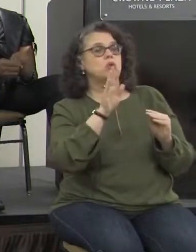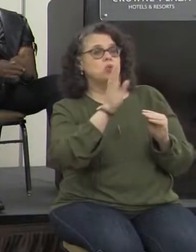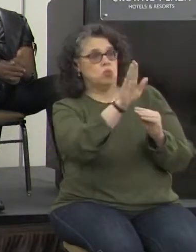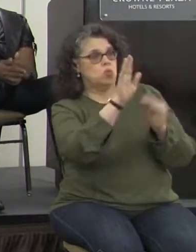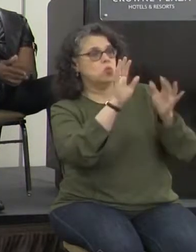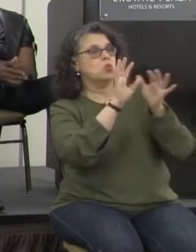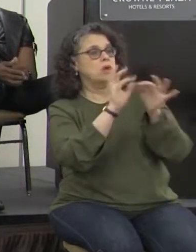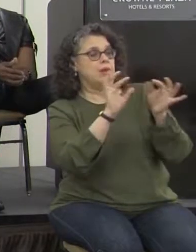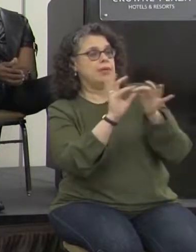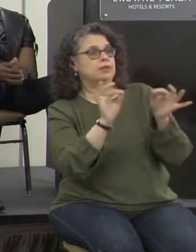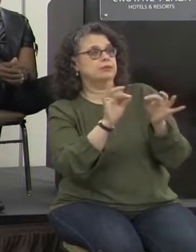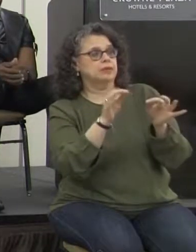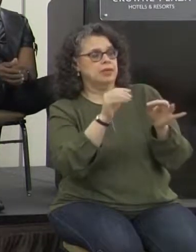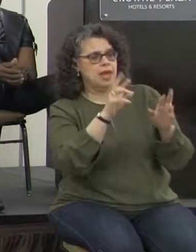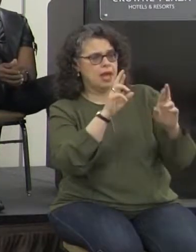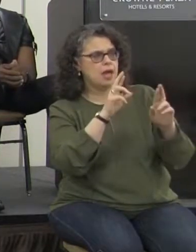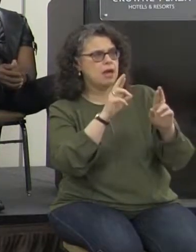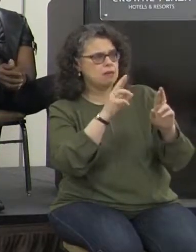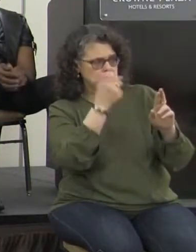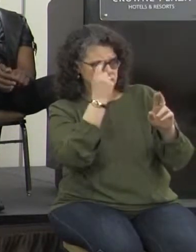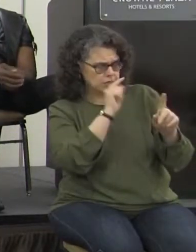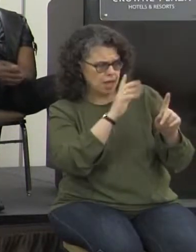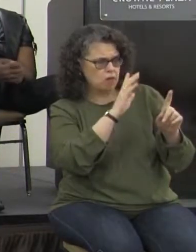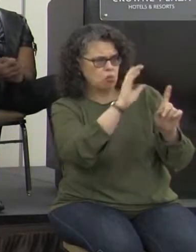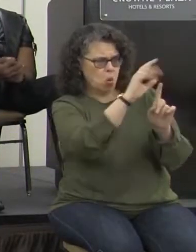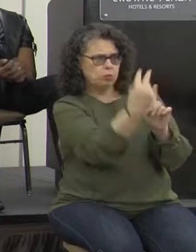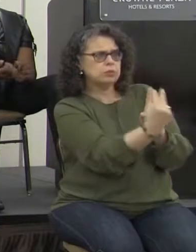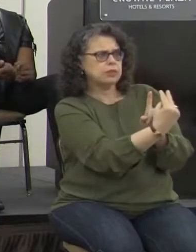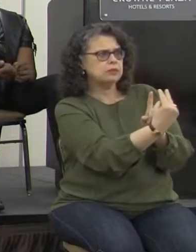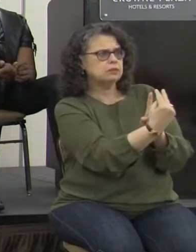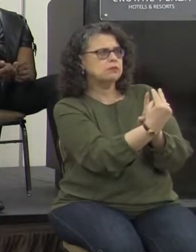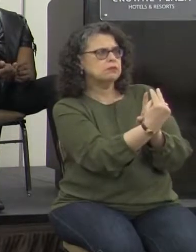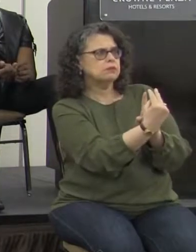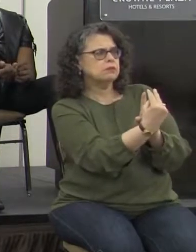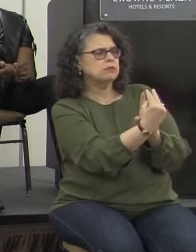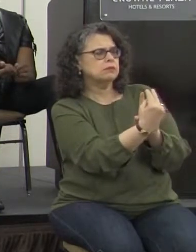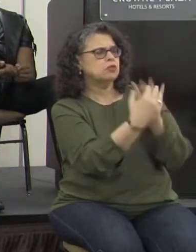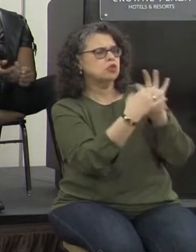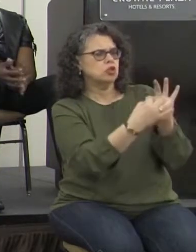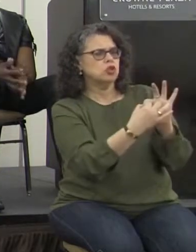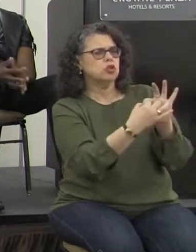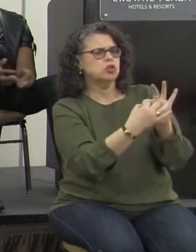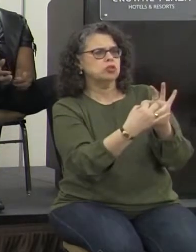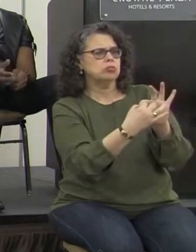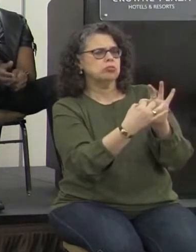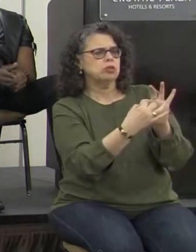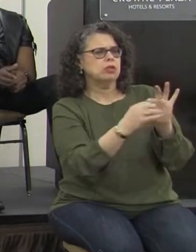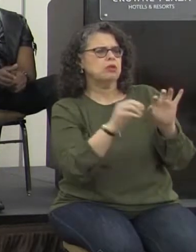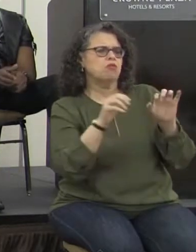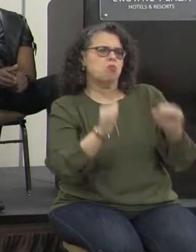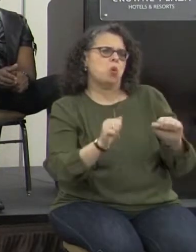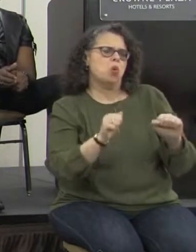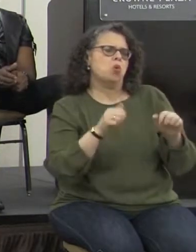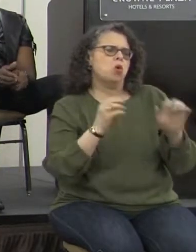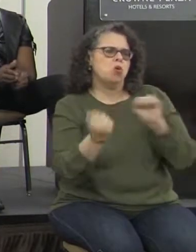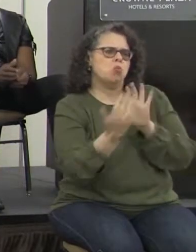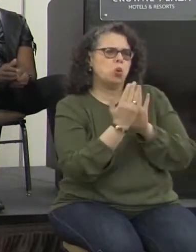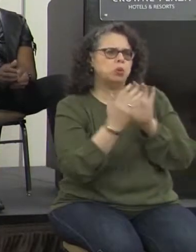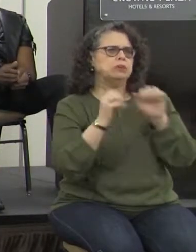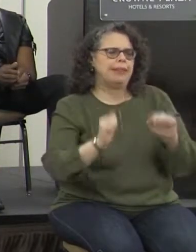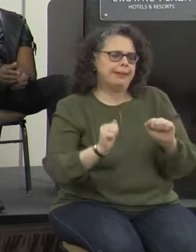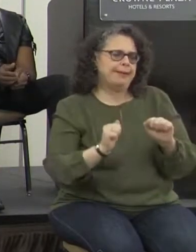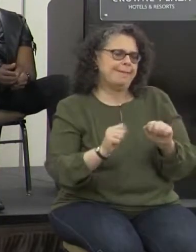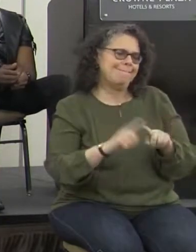respect where you're coming from in terms of approachability. However, I